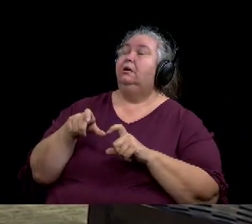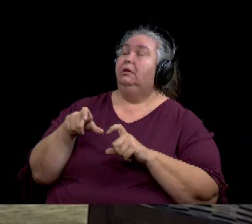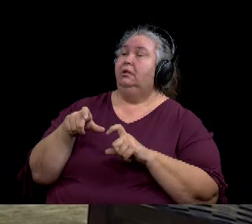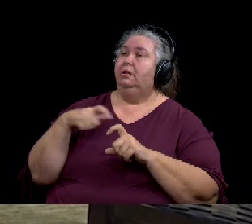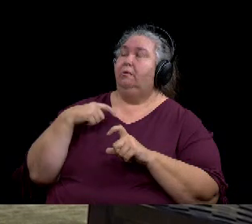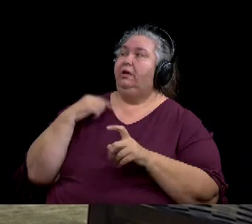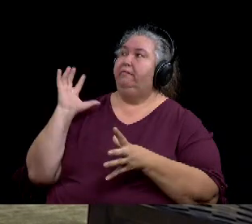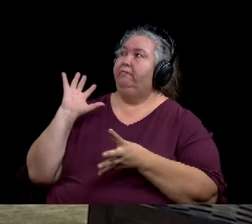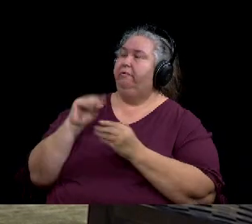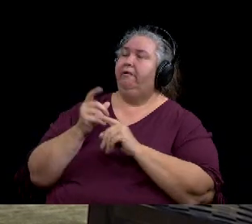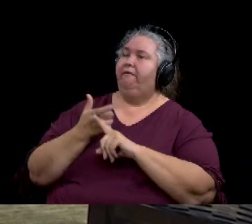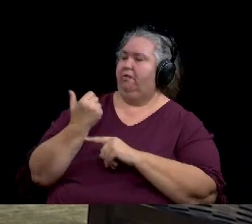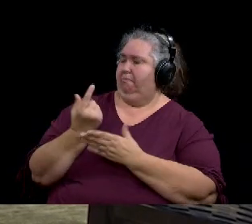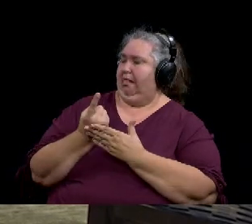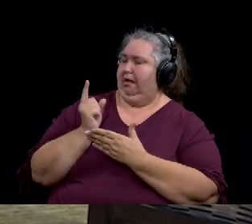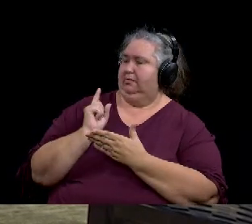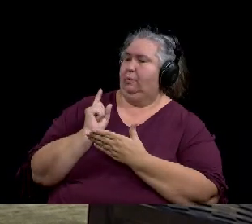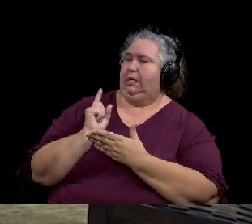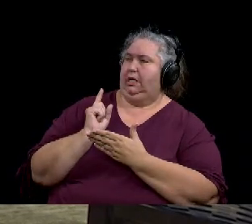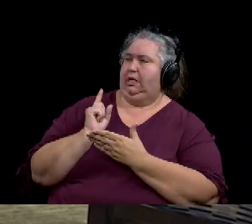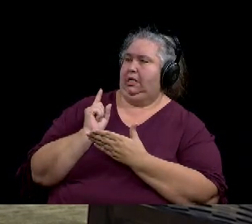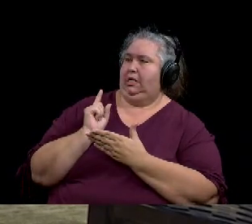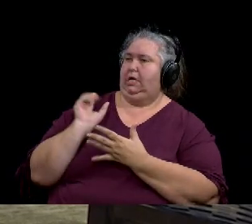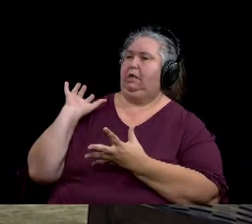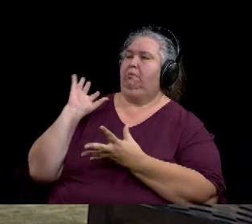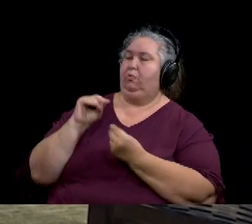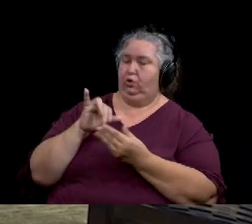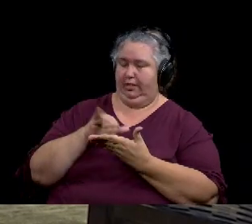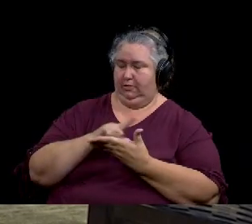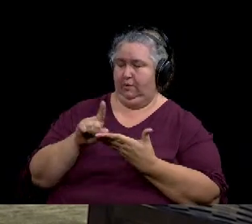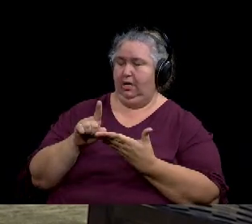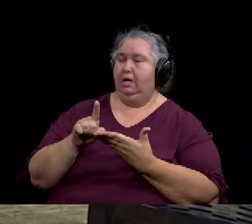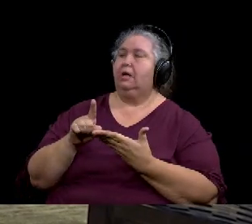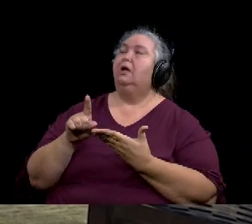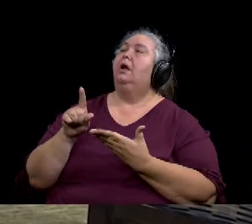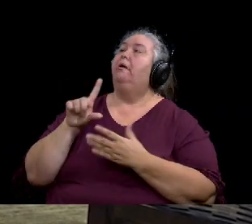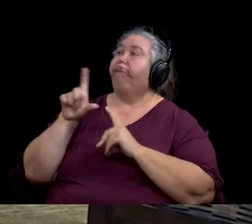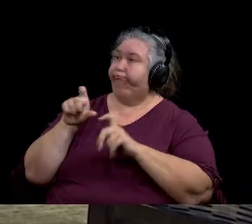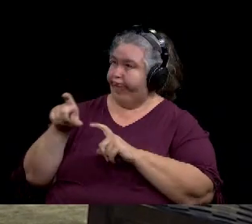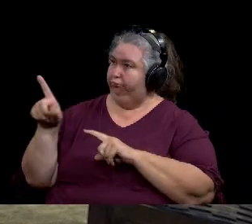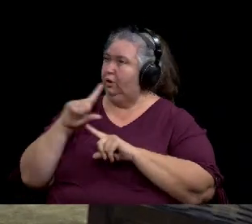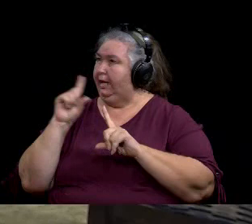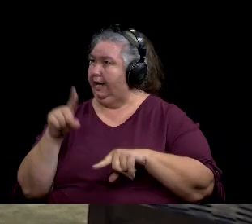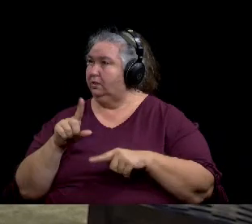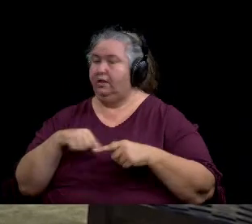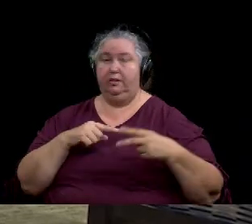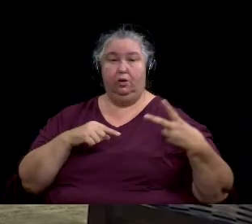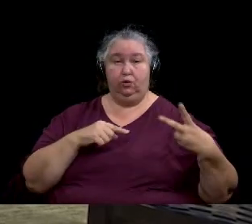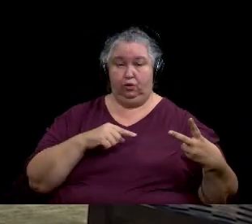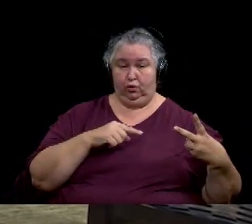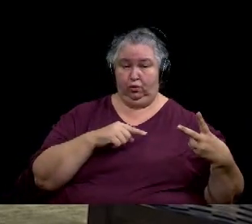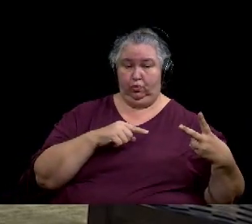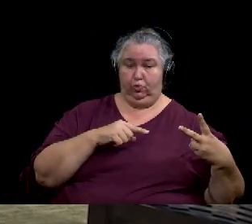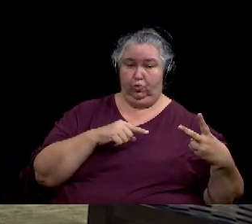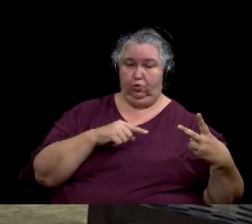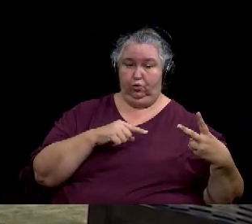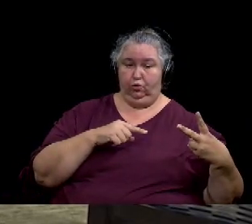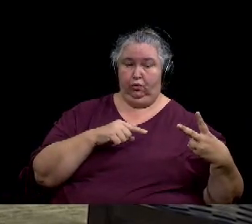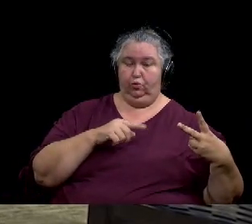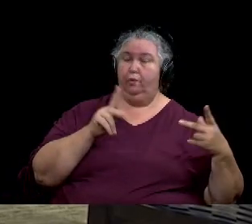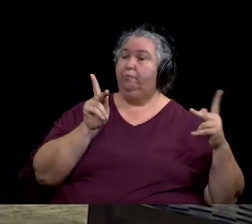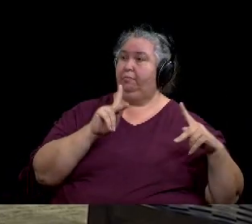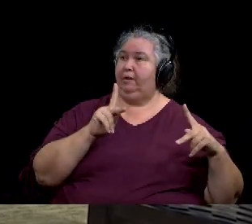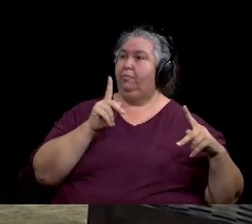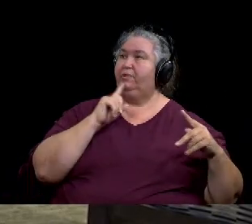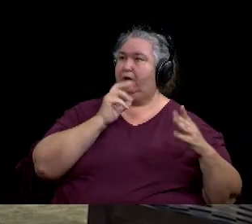last week since the last press conference. Then we have 2 representatives from the media that have registered to be a part of our communication today. They'll